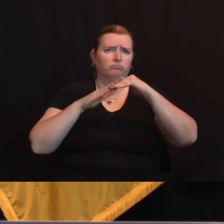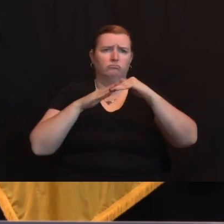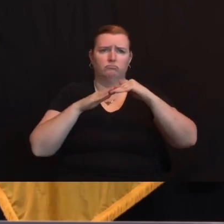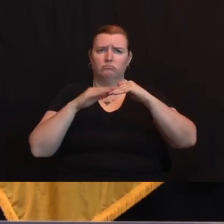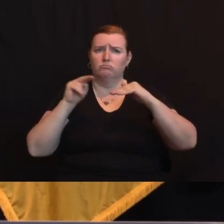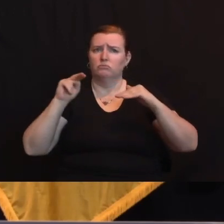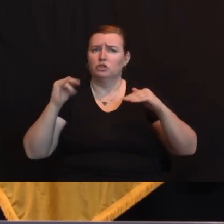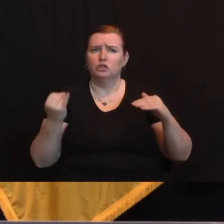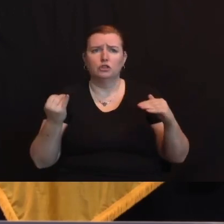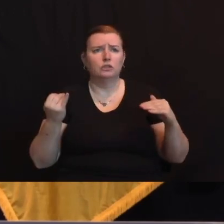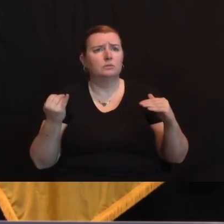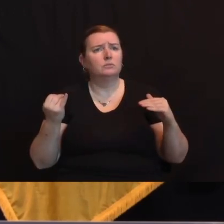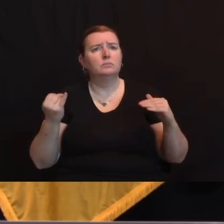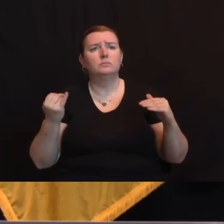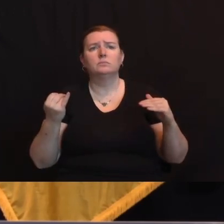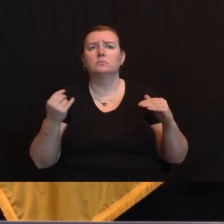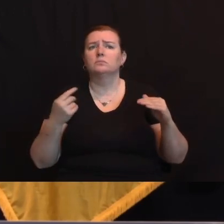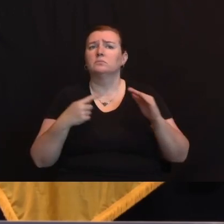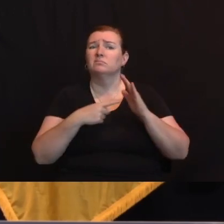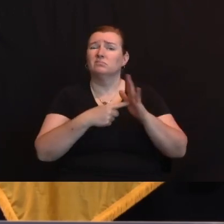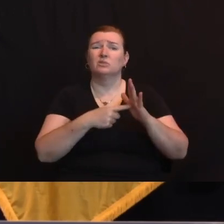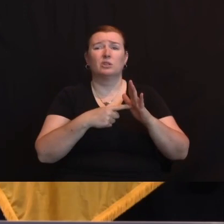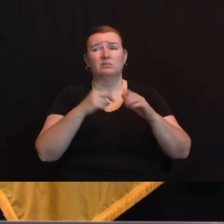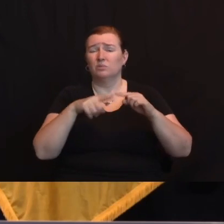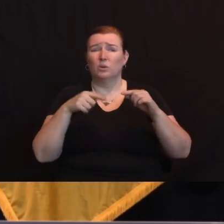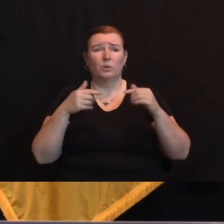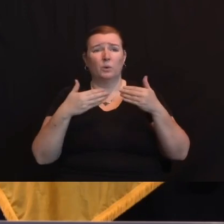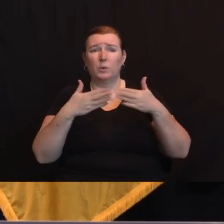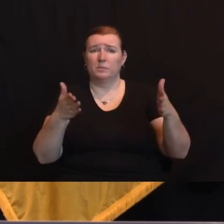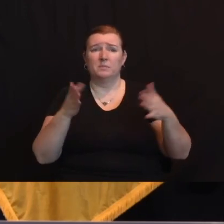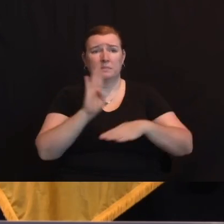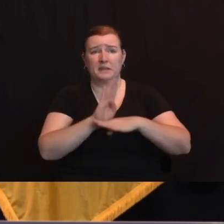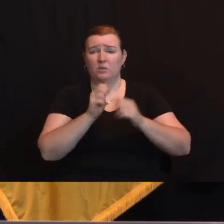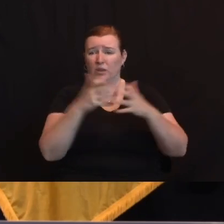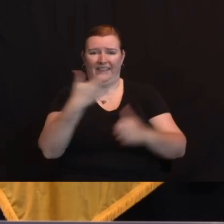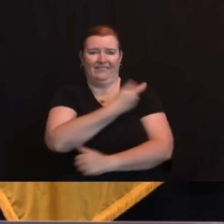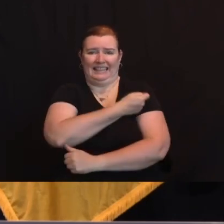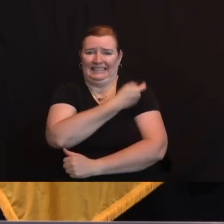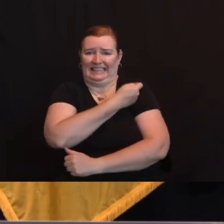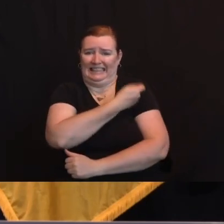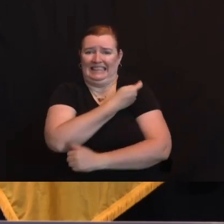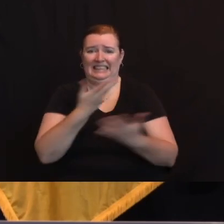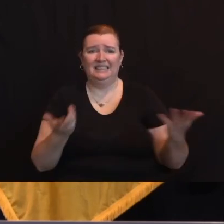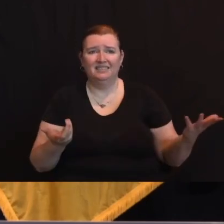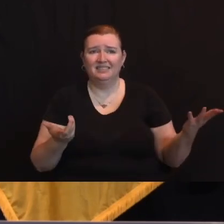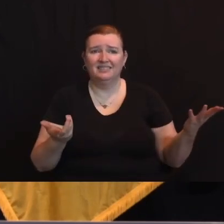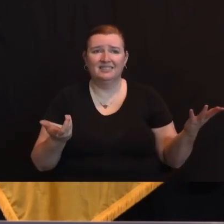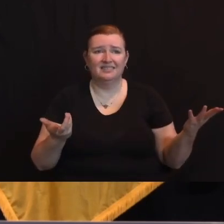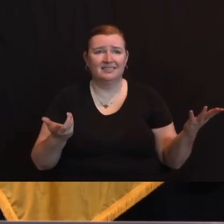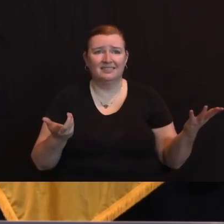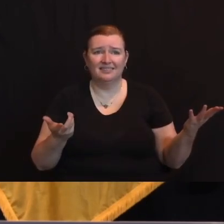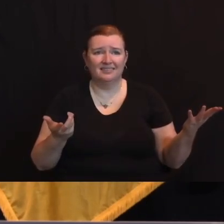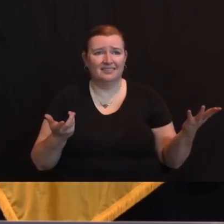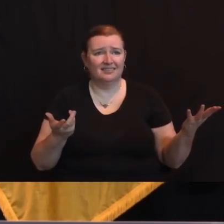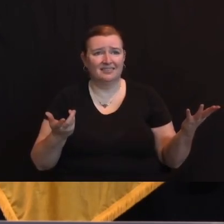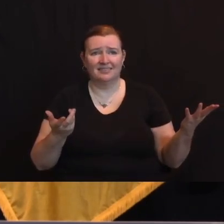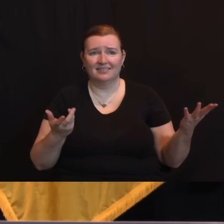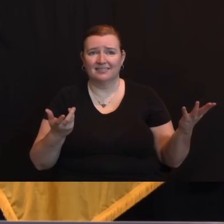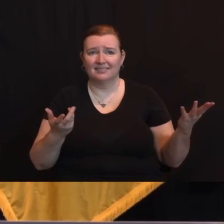way to reopen absent a vaccine? Is New Jersey the last part? Proof positive that there's no safe way to reopen absent a